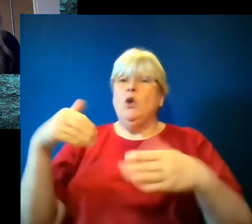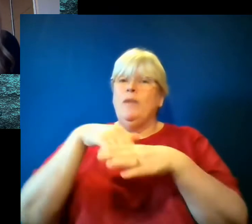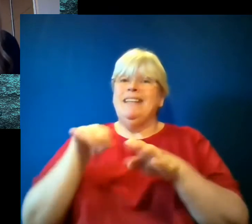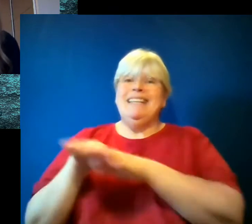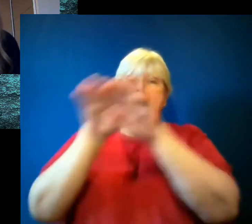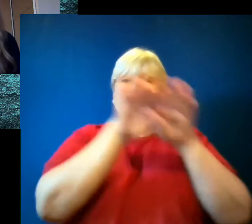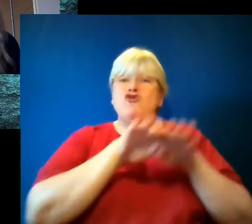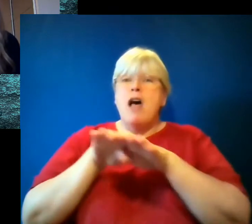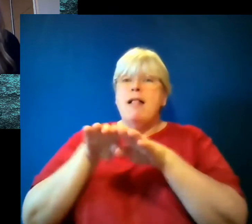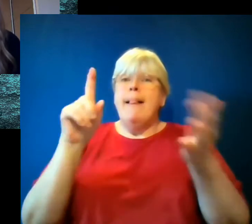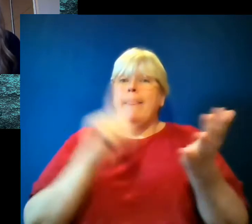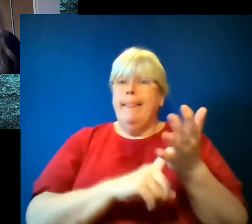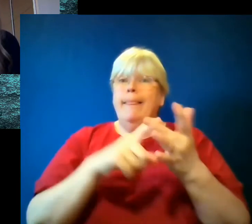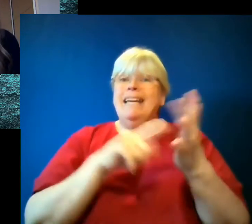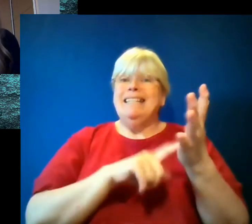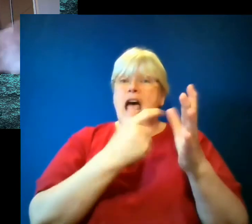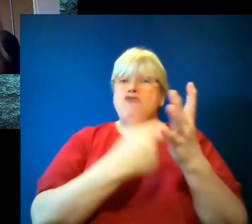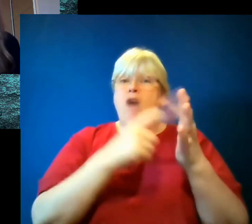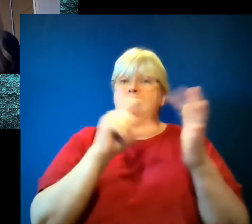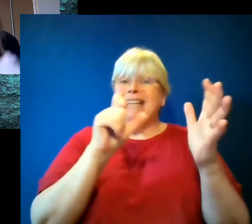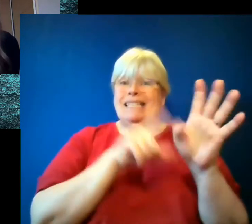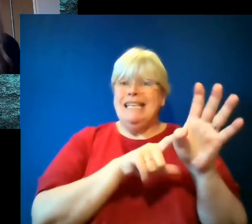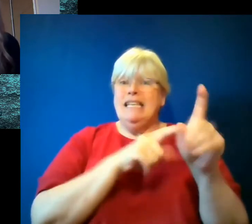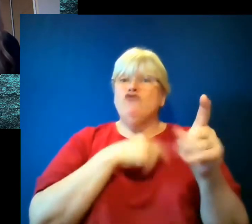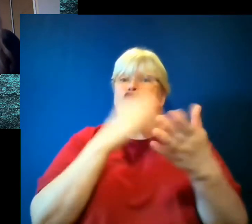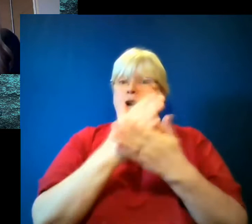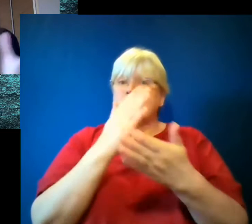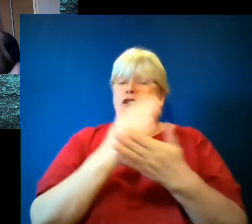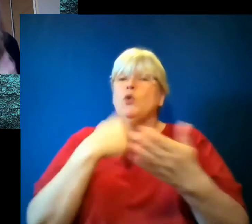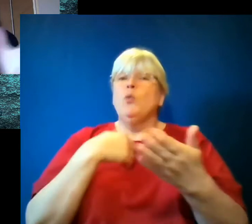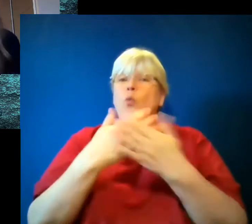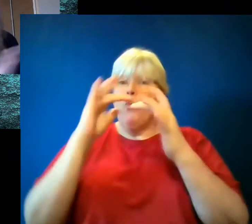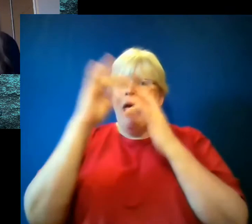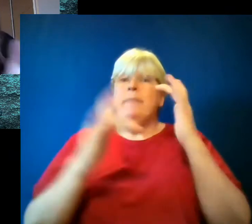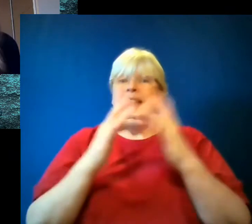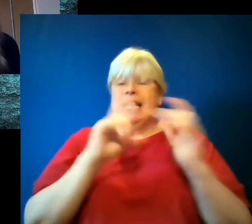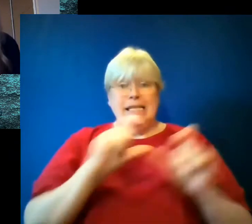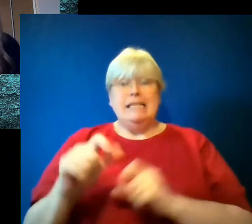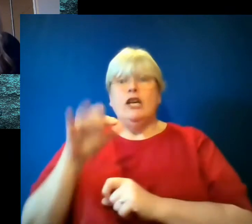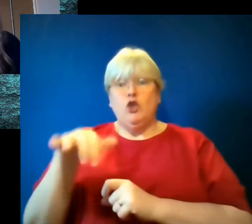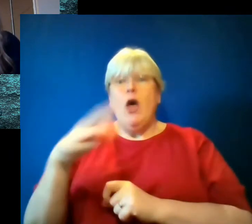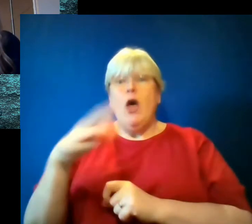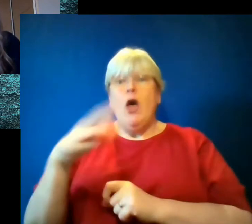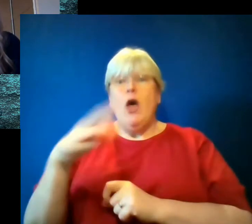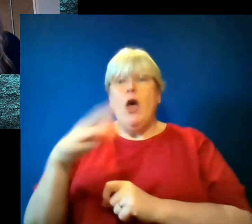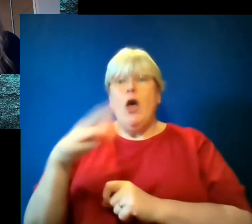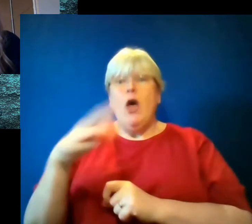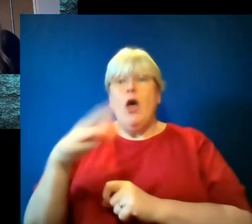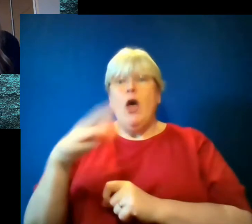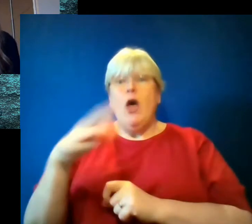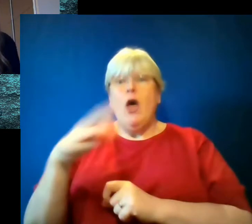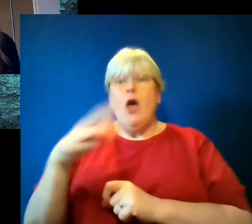and it's still there. So if you are a teacher or a child or an adult or anyone at all wanting to